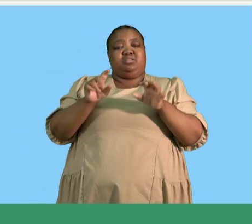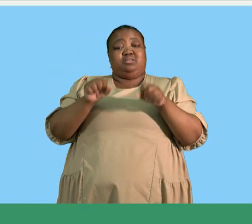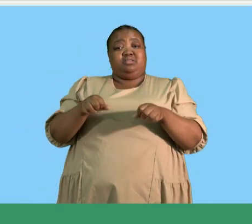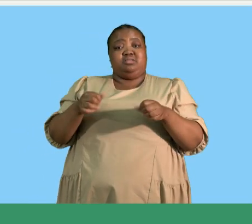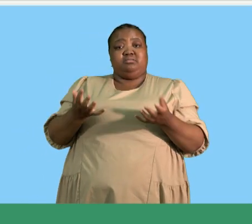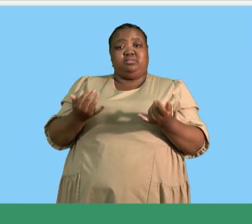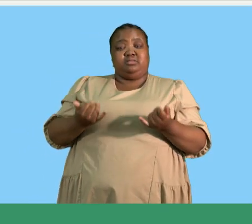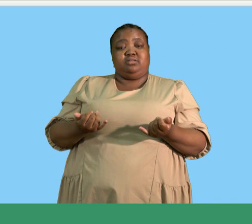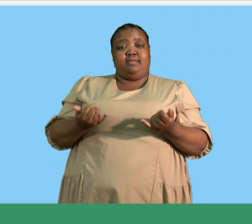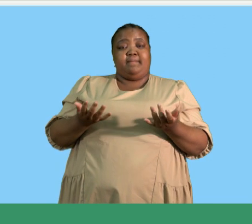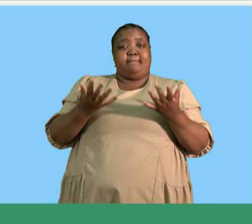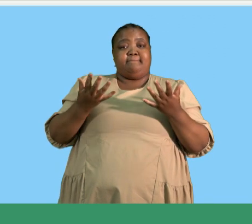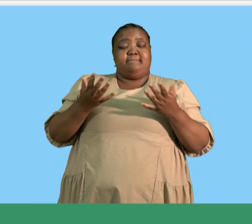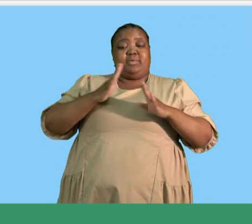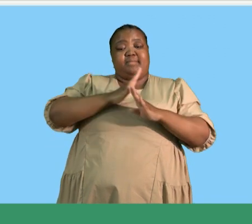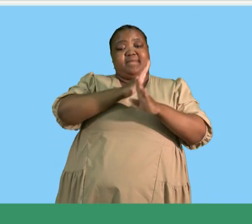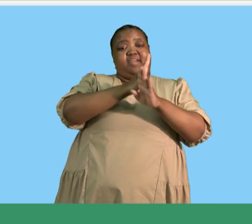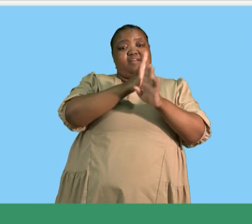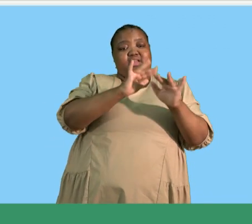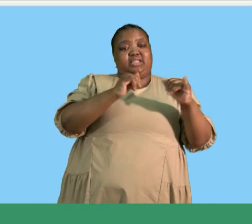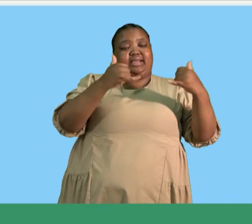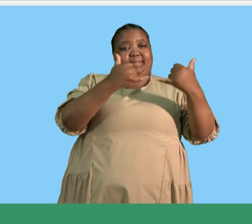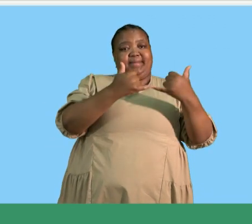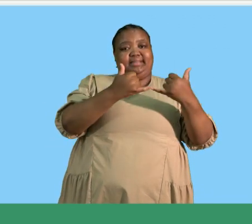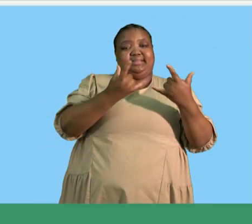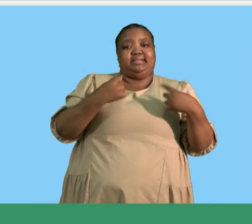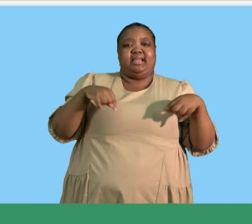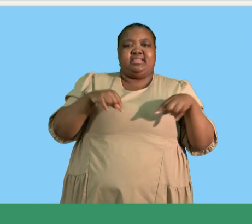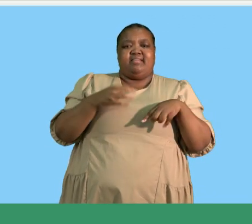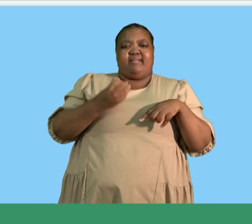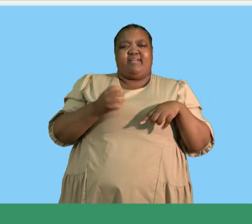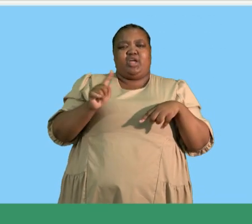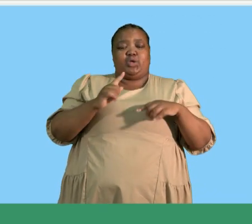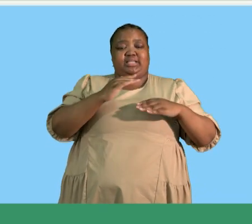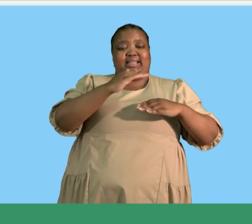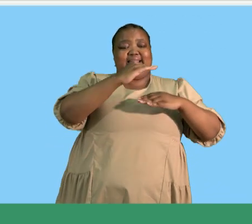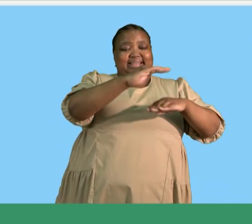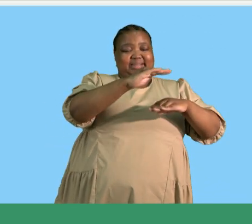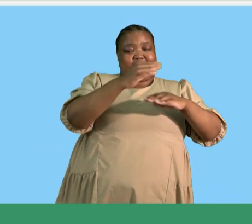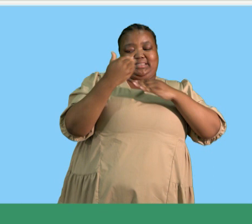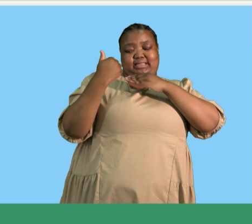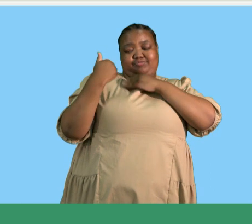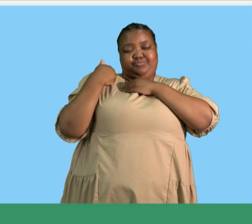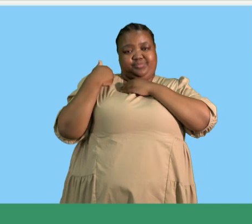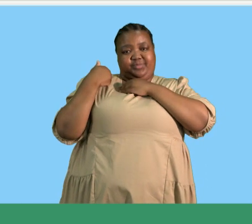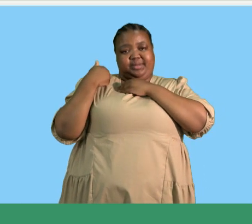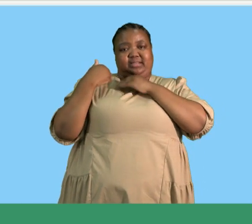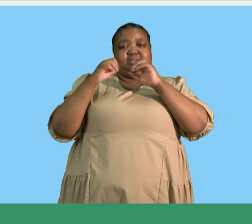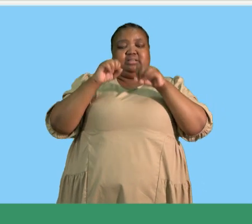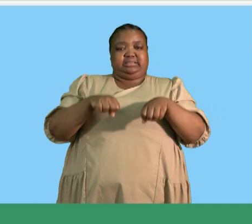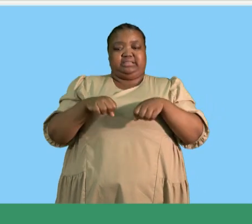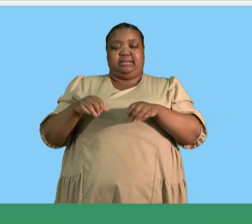that when we are dealing with private company, we are having limited